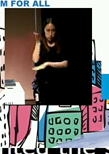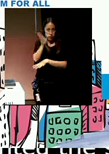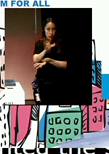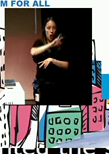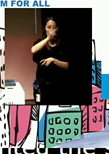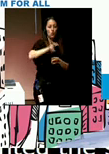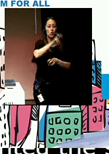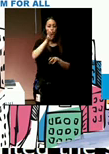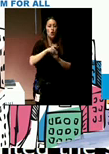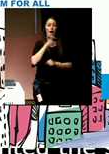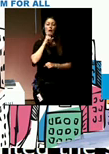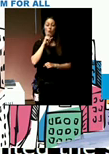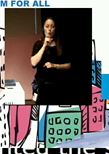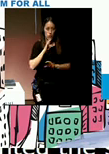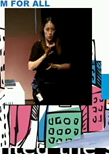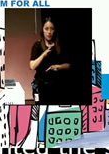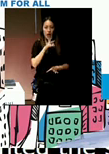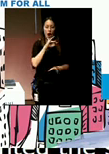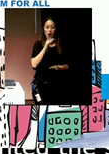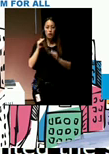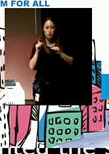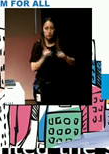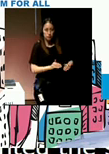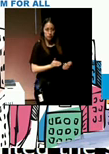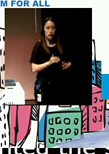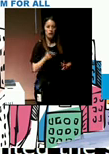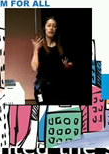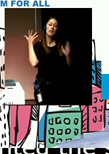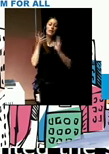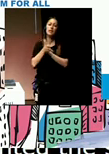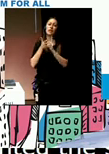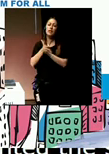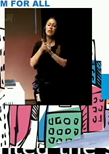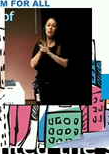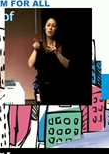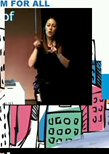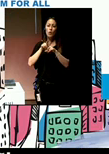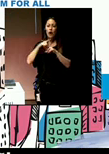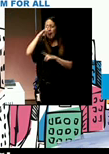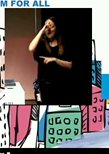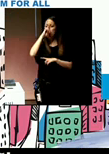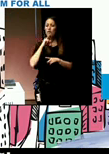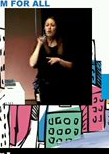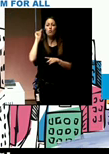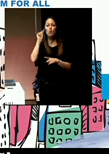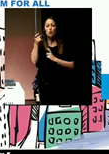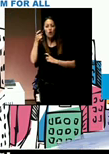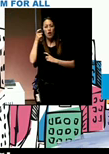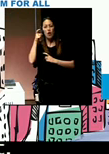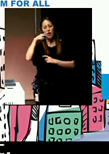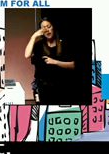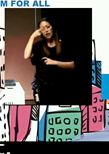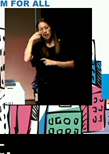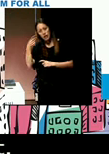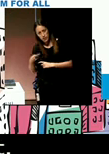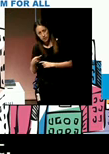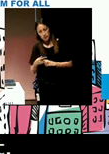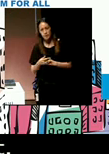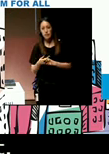of interest. So for each profile, we give information, general information, for